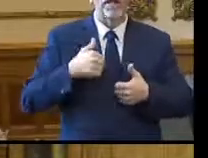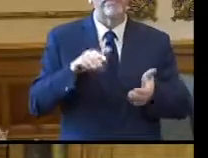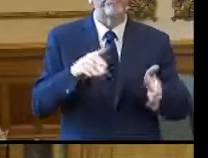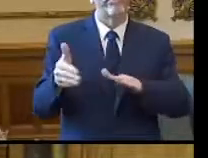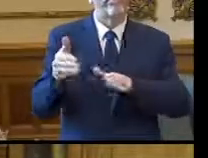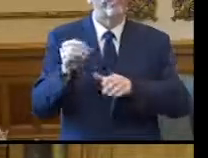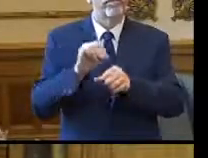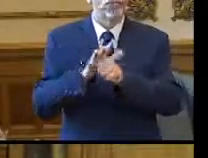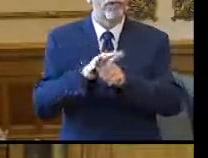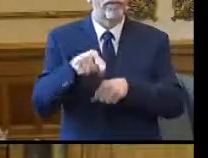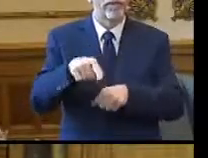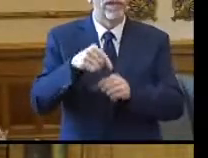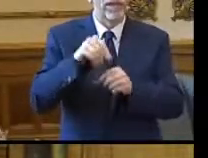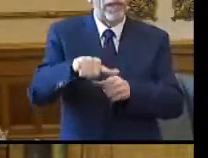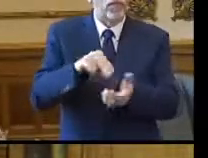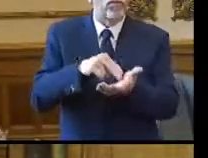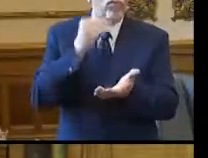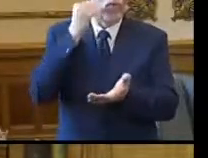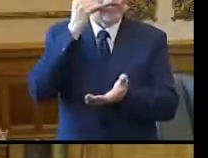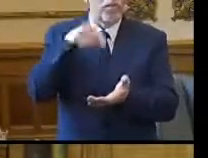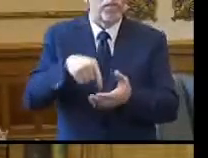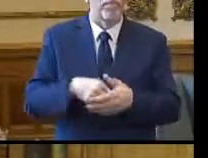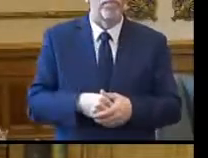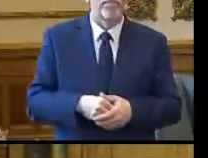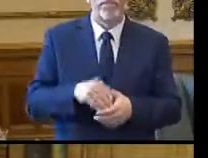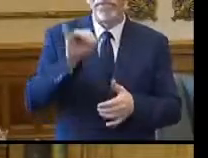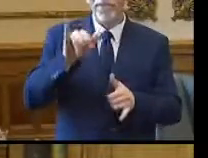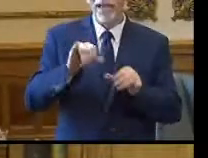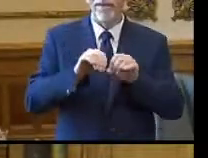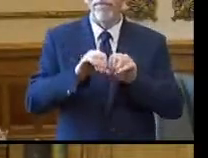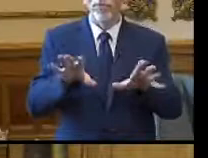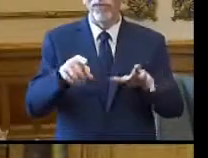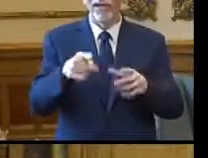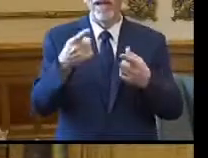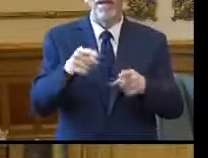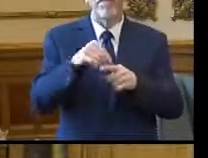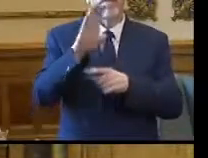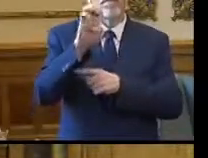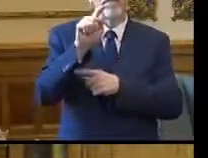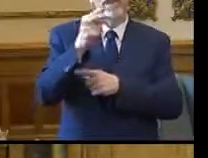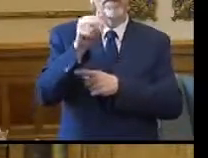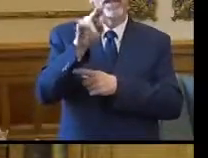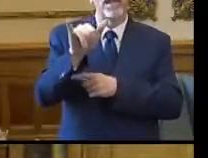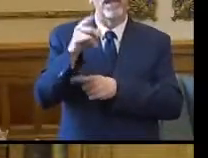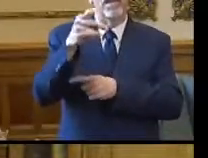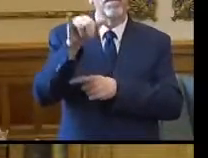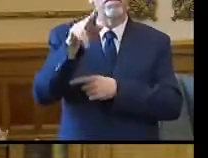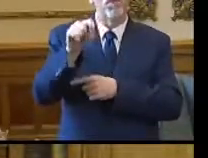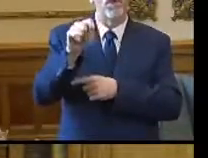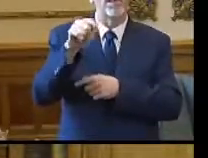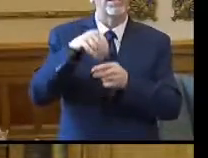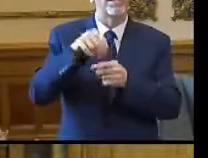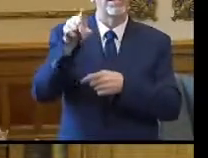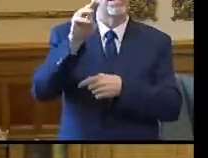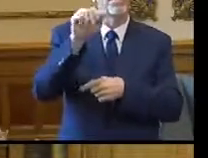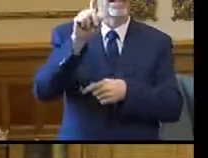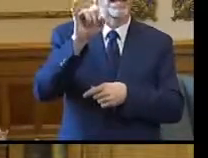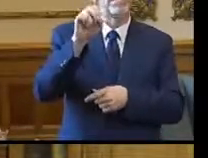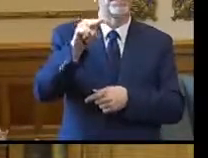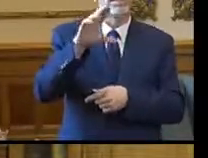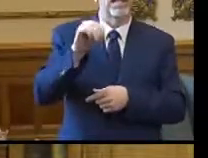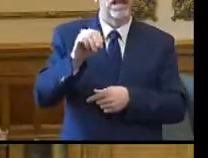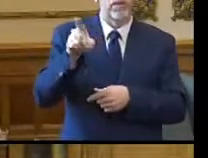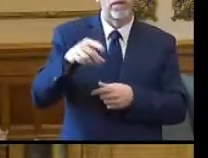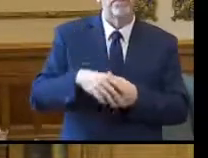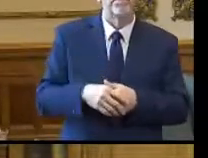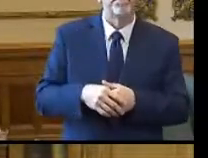related to COVID-19. This outbreak is occurring at Bethany Point facility in Madison County. The State Department of